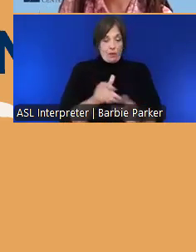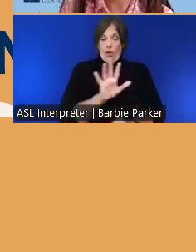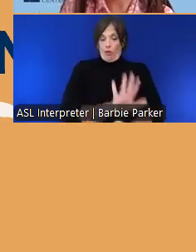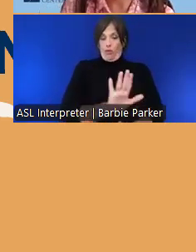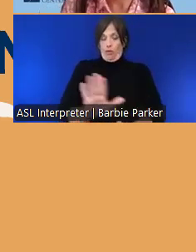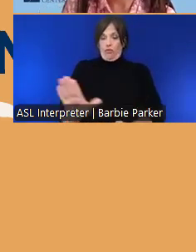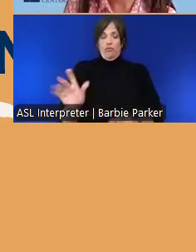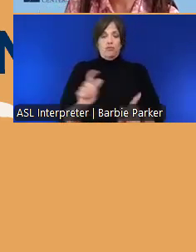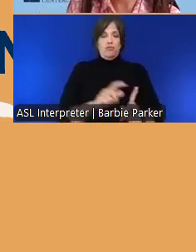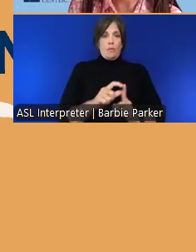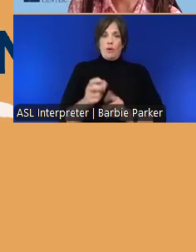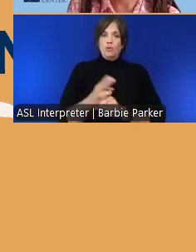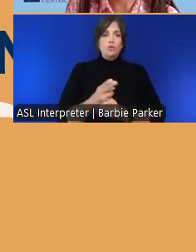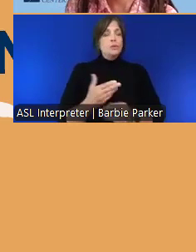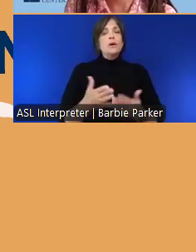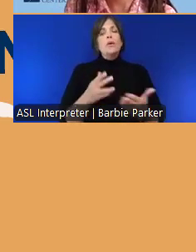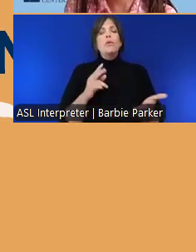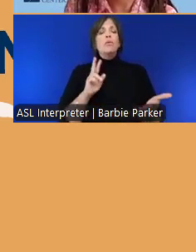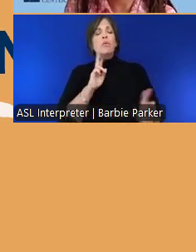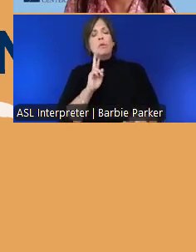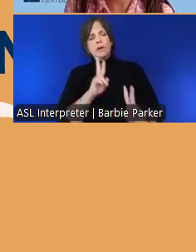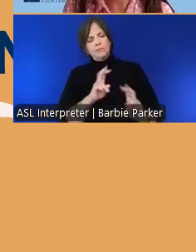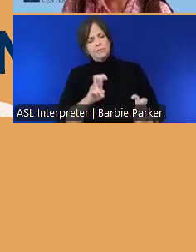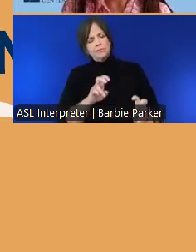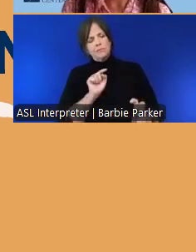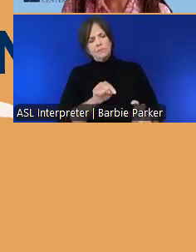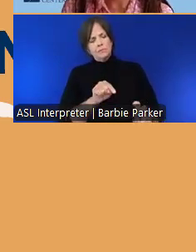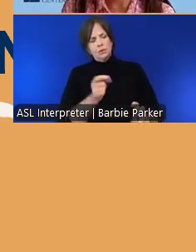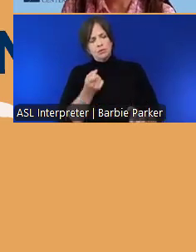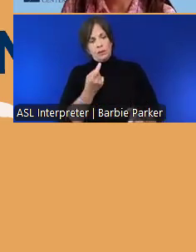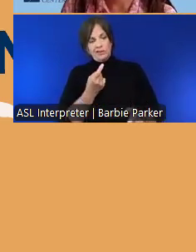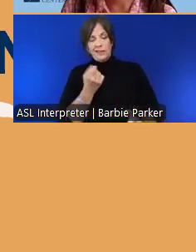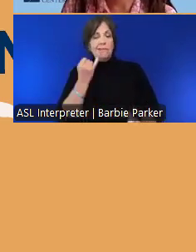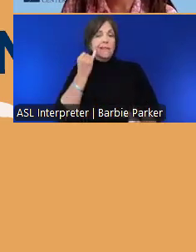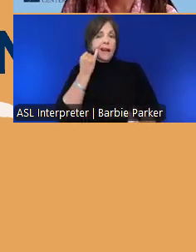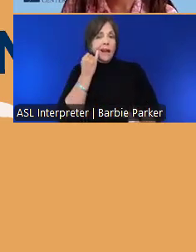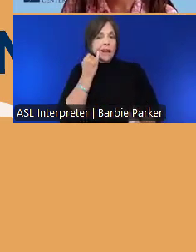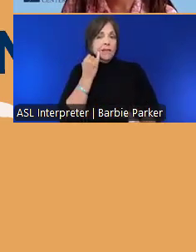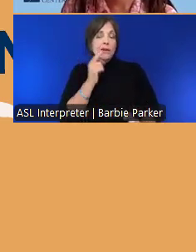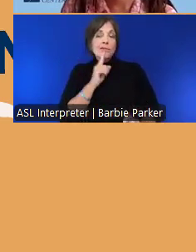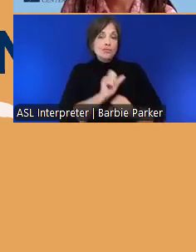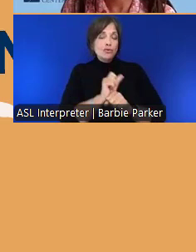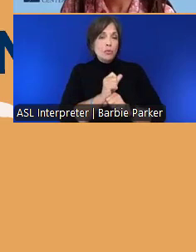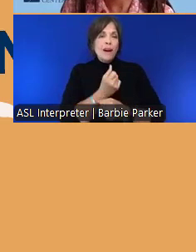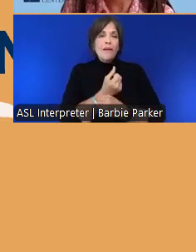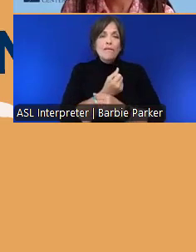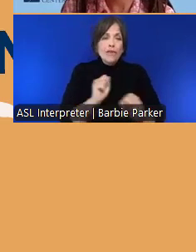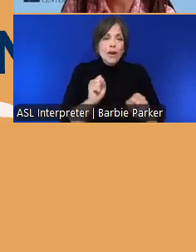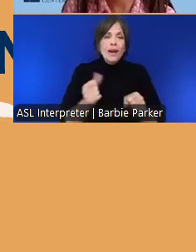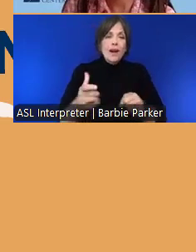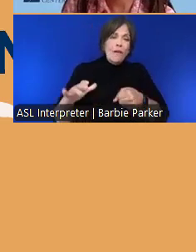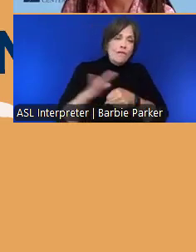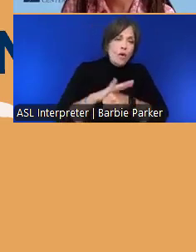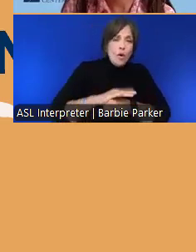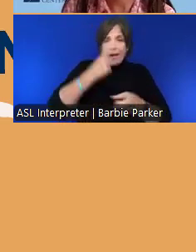is used, what we are looking for is understanding if there is free and full consent in the